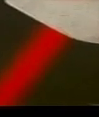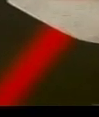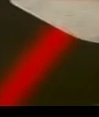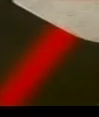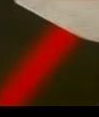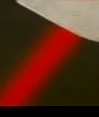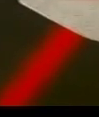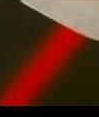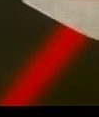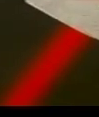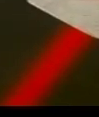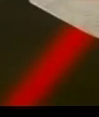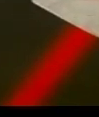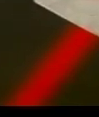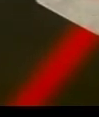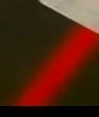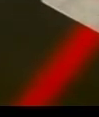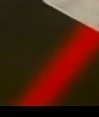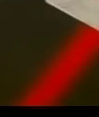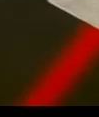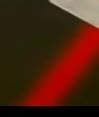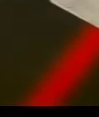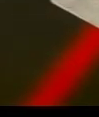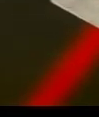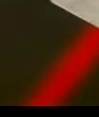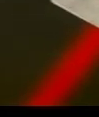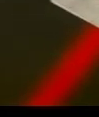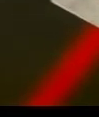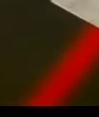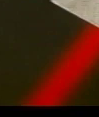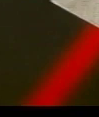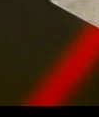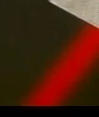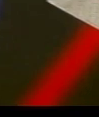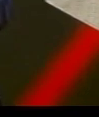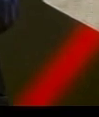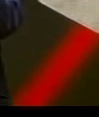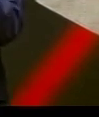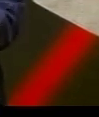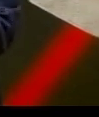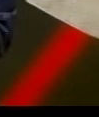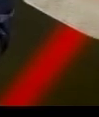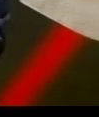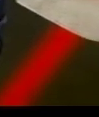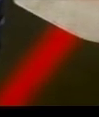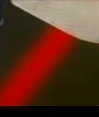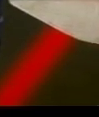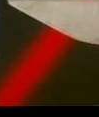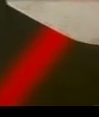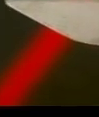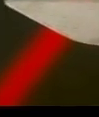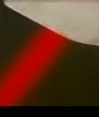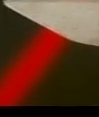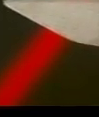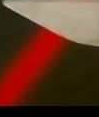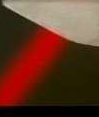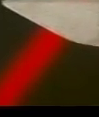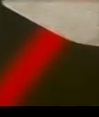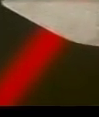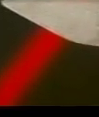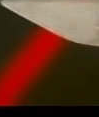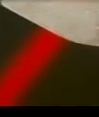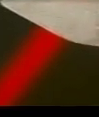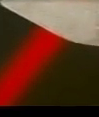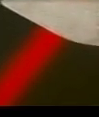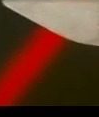pop up, say, hold on, slow down, I'm in charge. Because you have to be in charge of your life. You have to be in charge